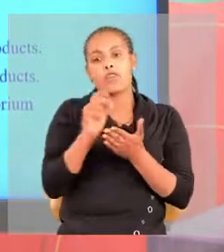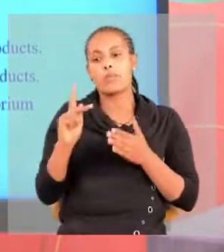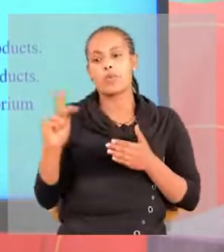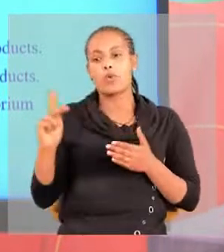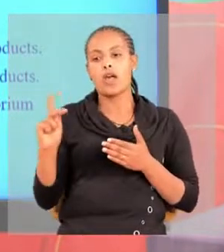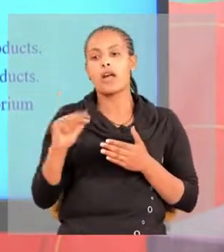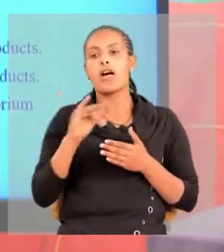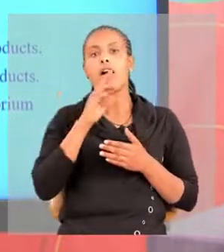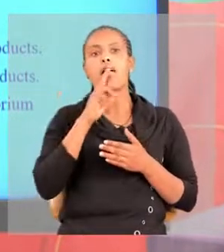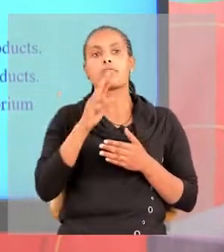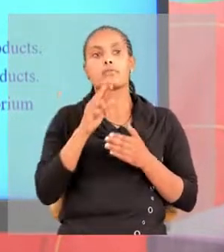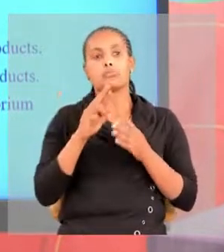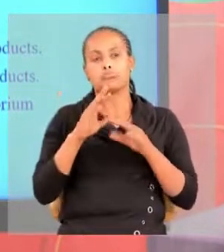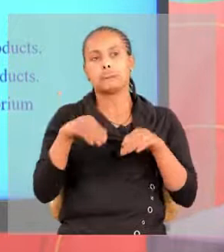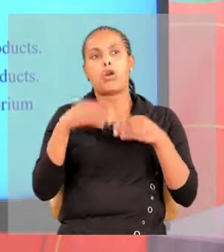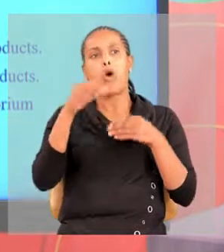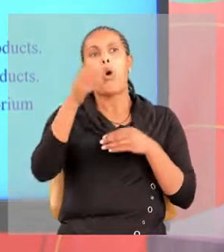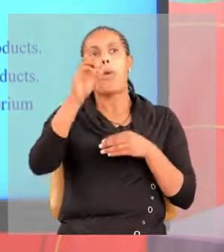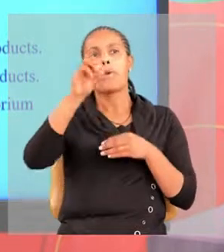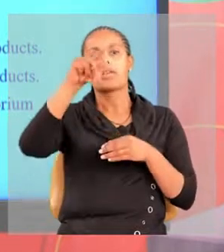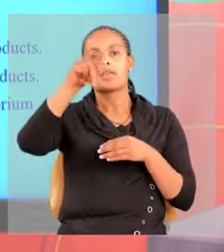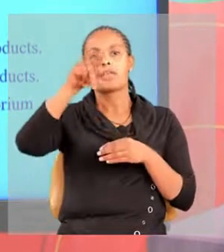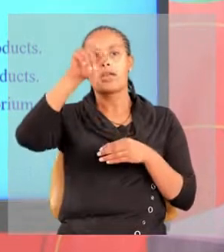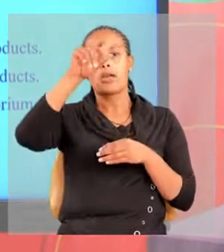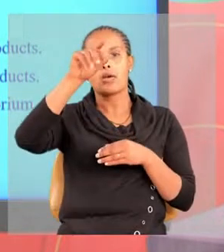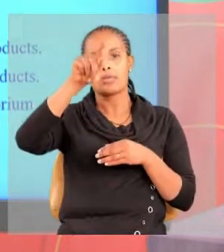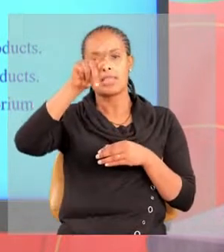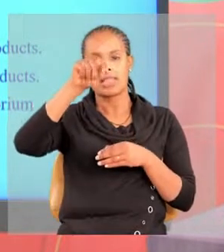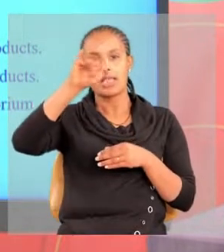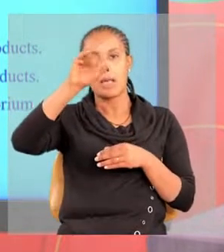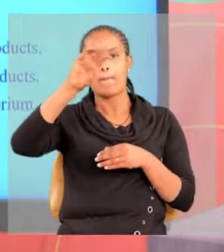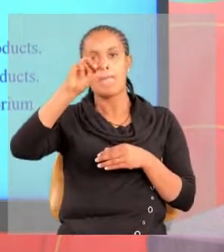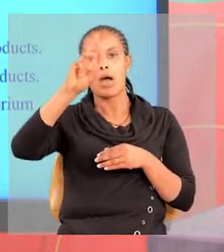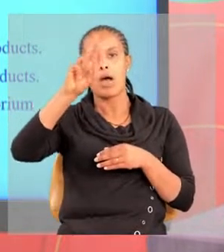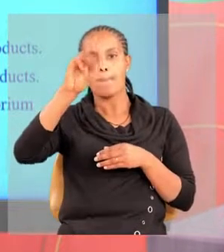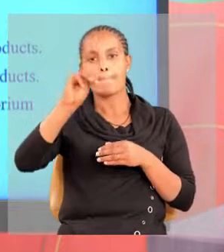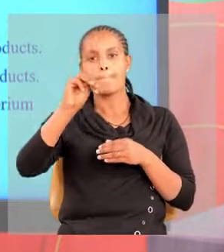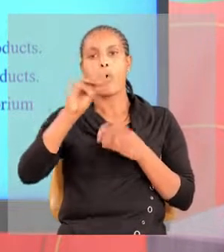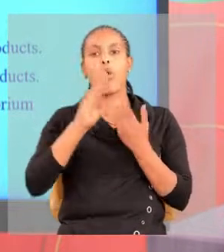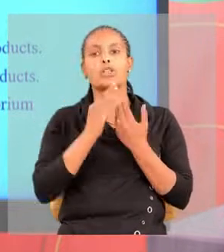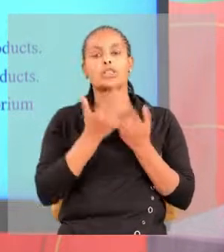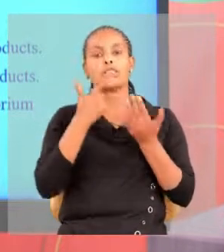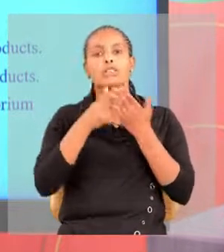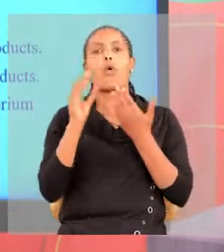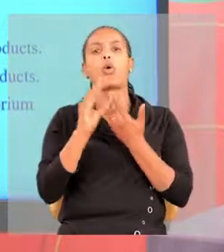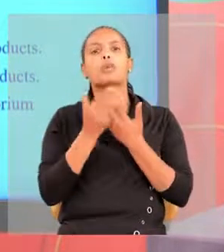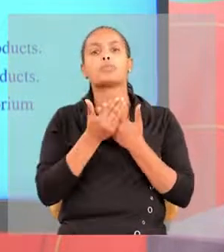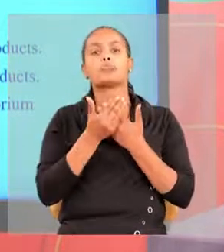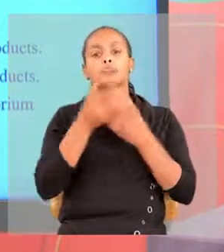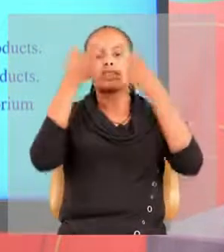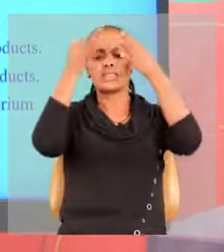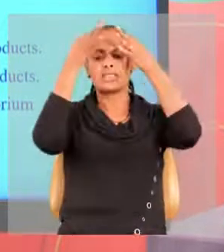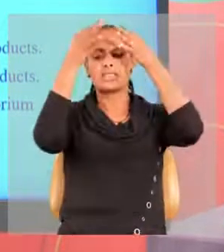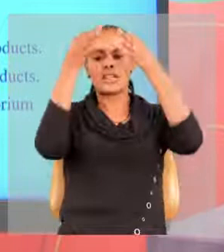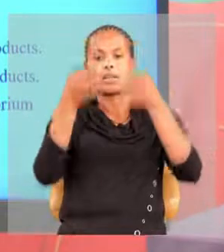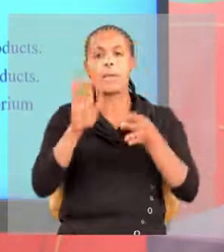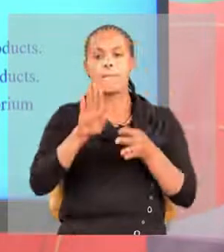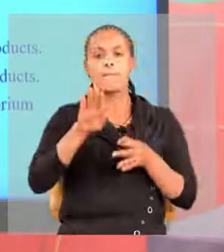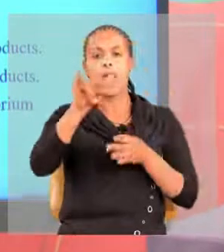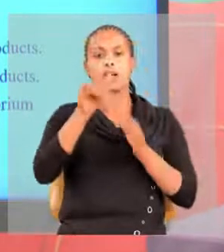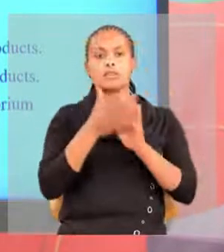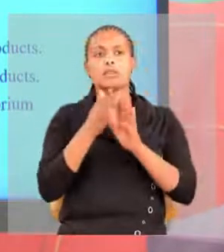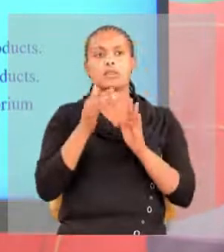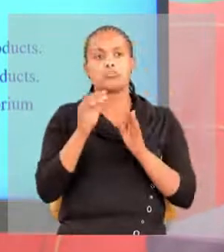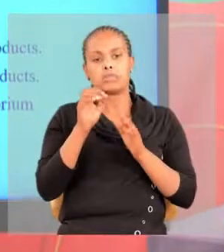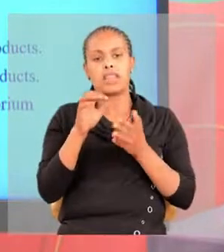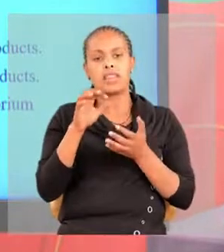known as optimum conditions. These conditions are decided by the